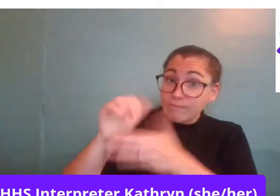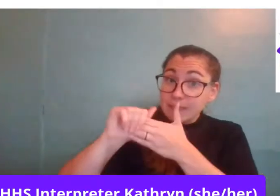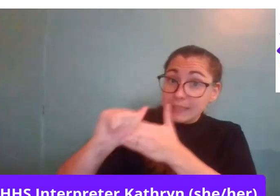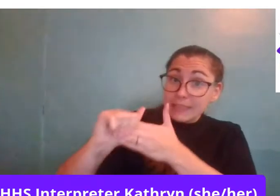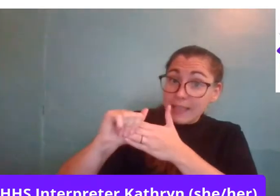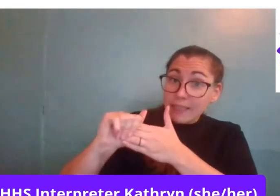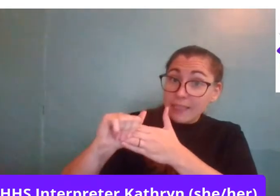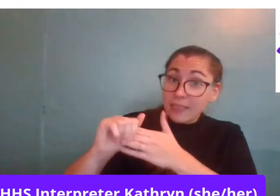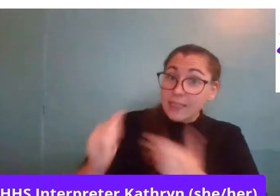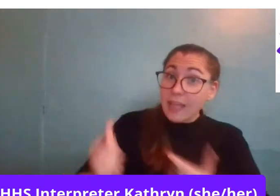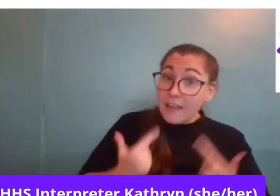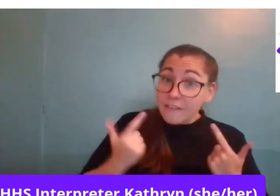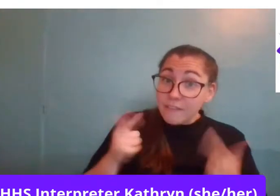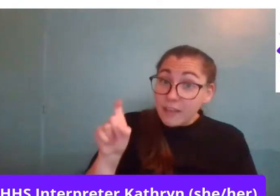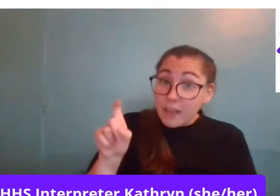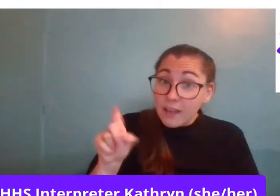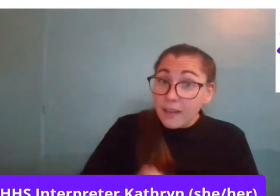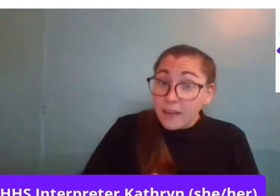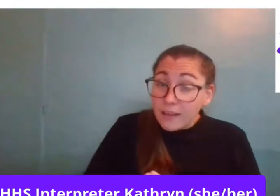Do you?